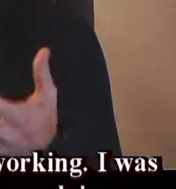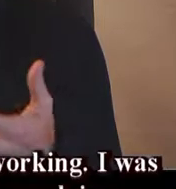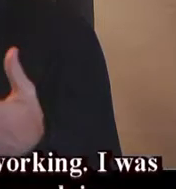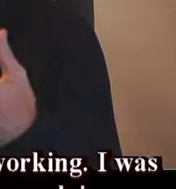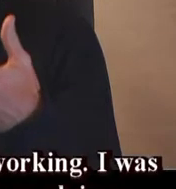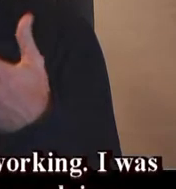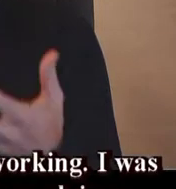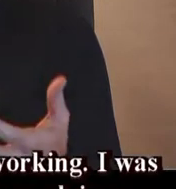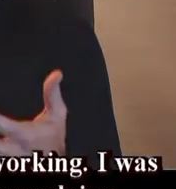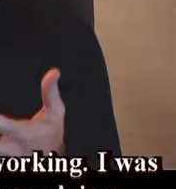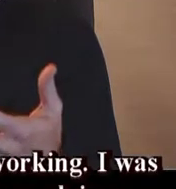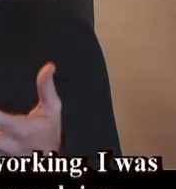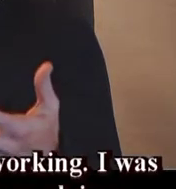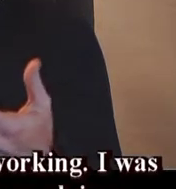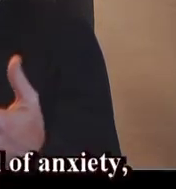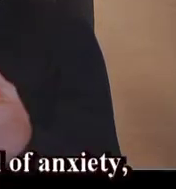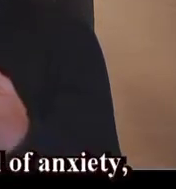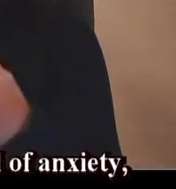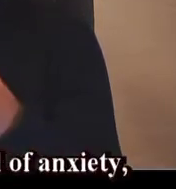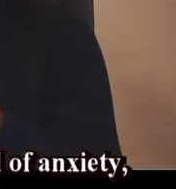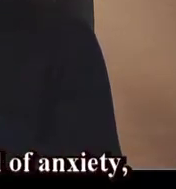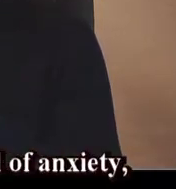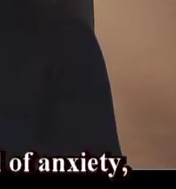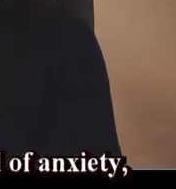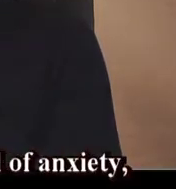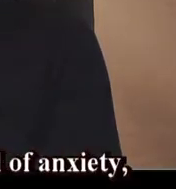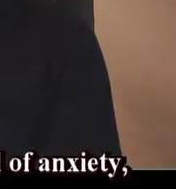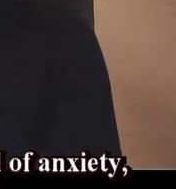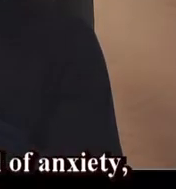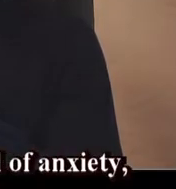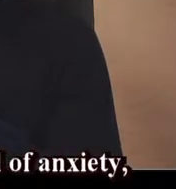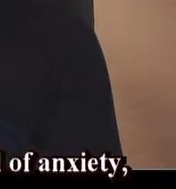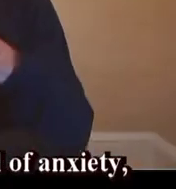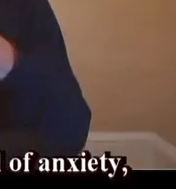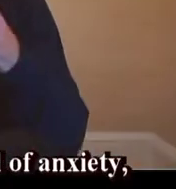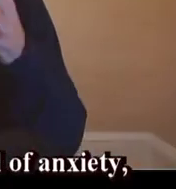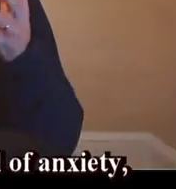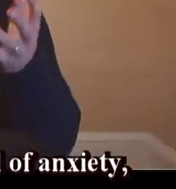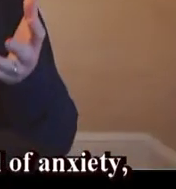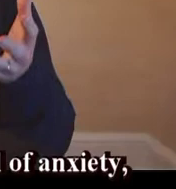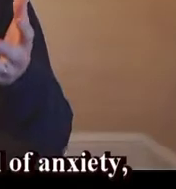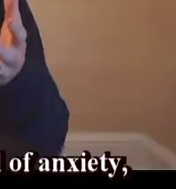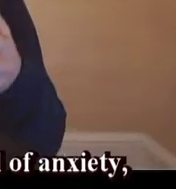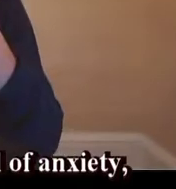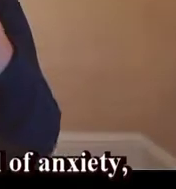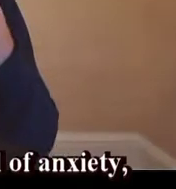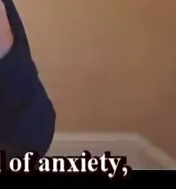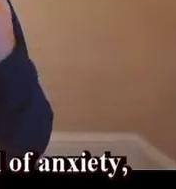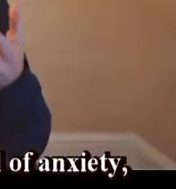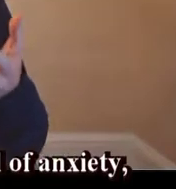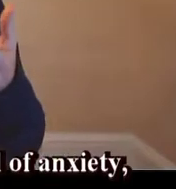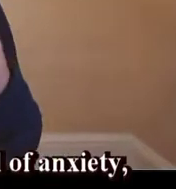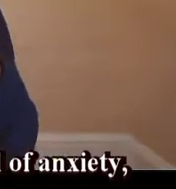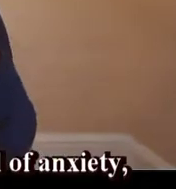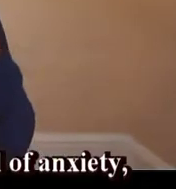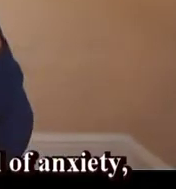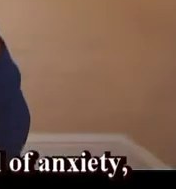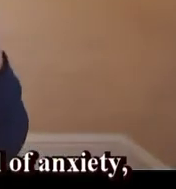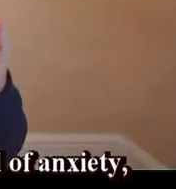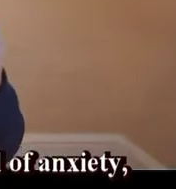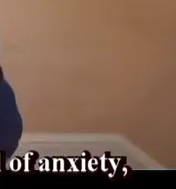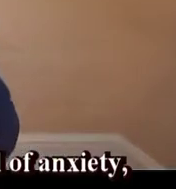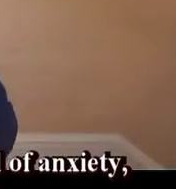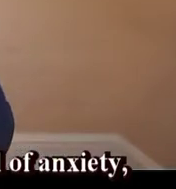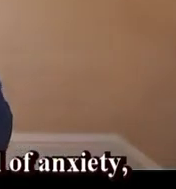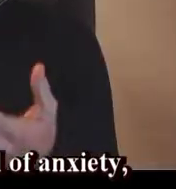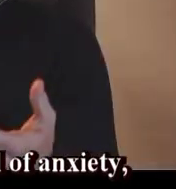was screwing up. I had no idea what I was doing. And so I'm laying there in bed, full of anxiety,